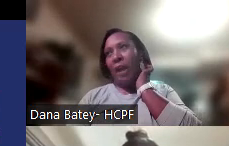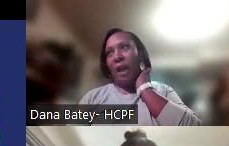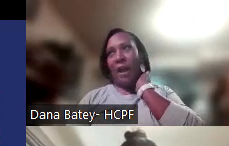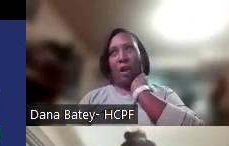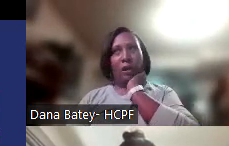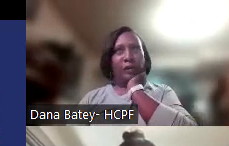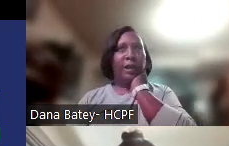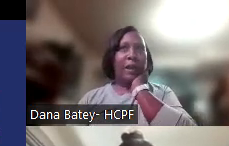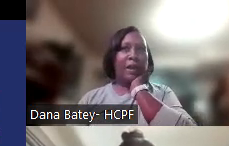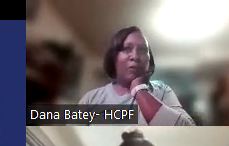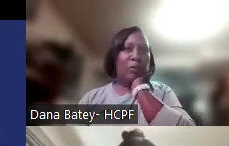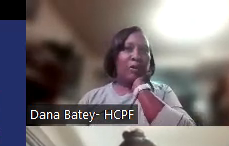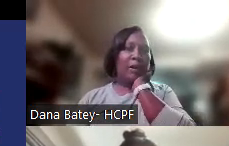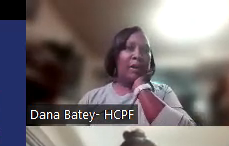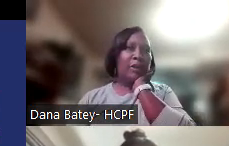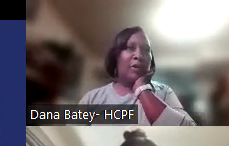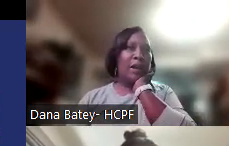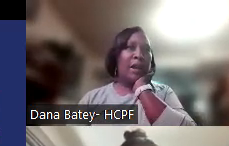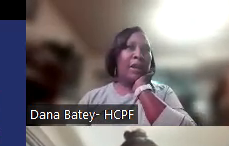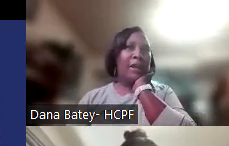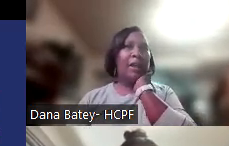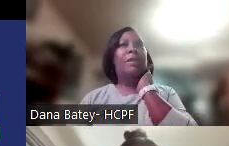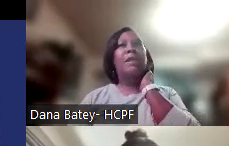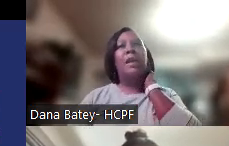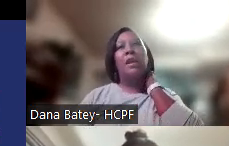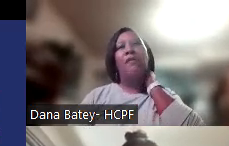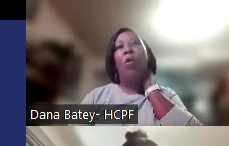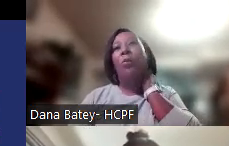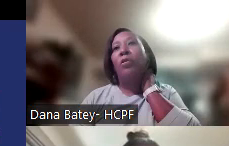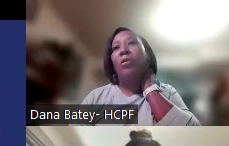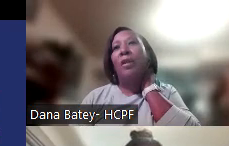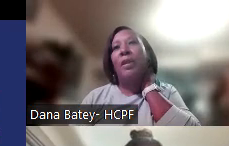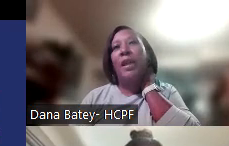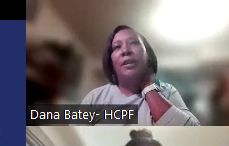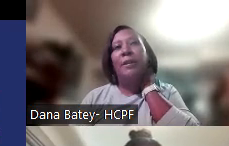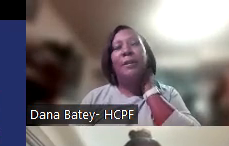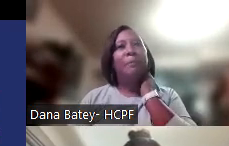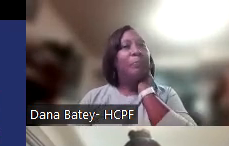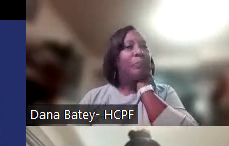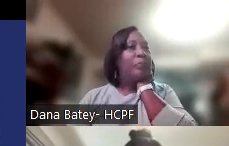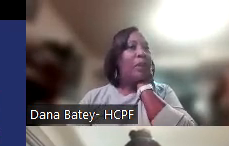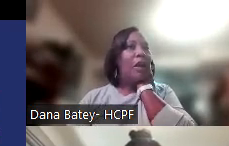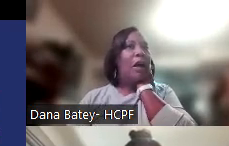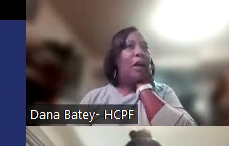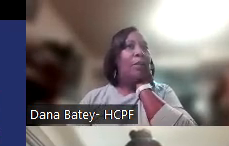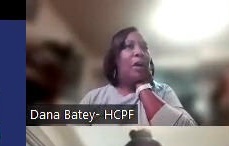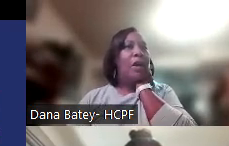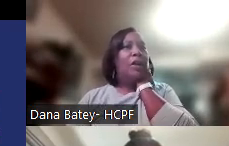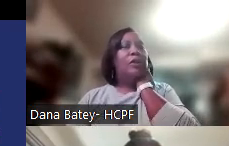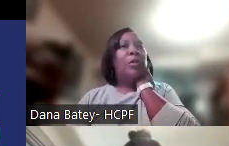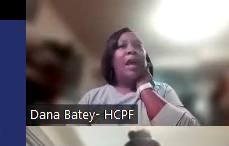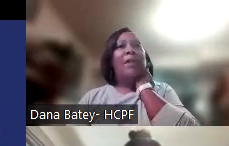We're getting kind of close to the end where we're going to start needing to get the formal recommendations.